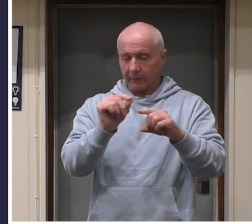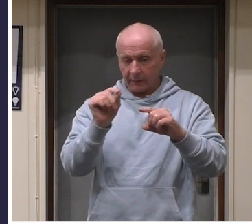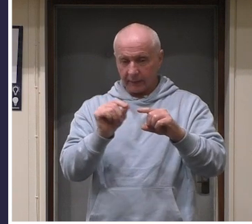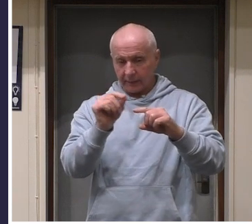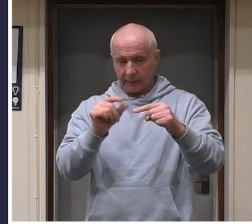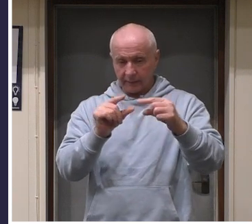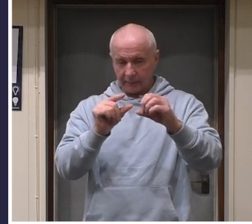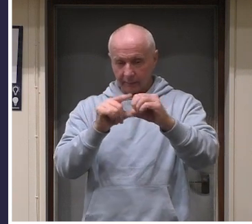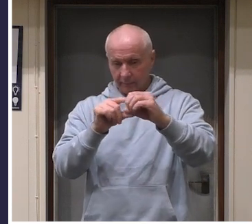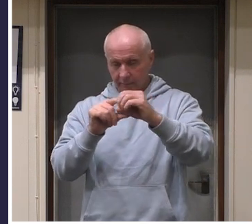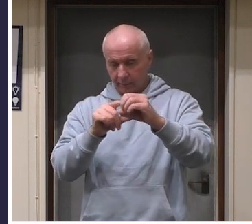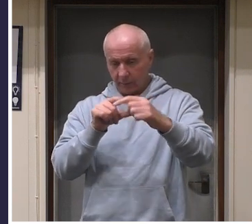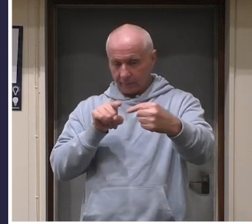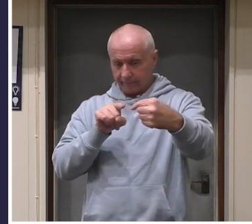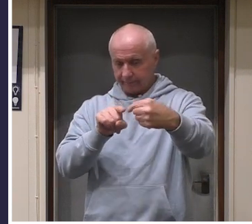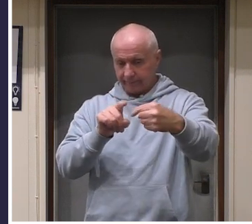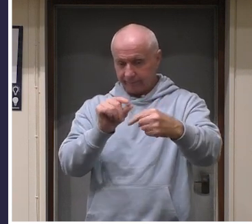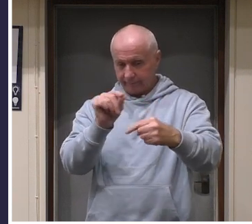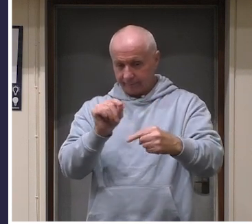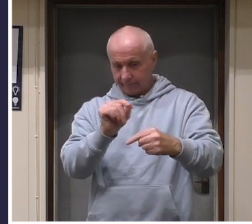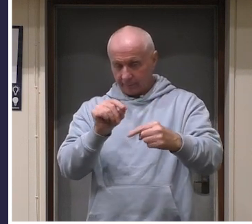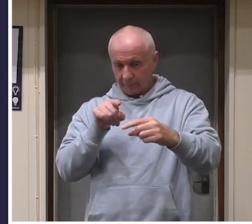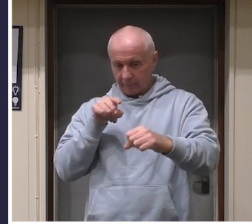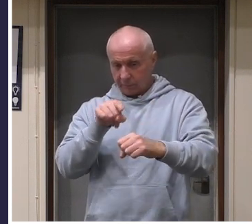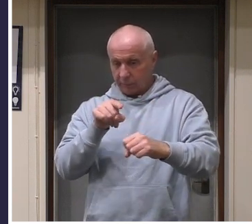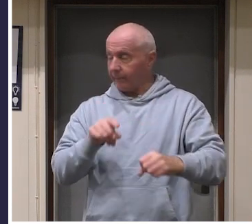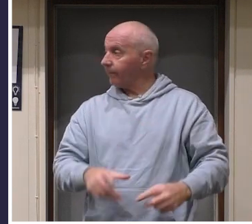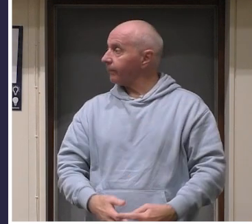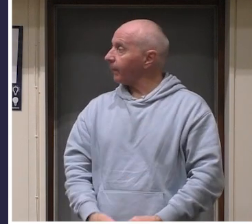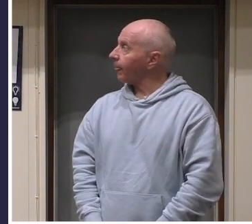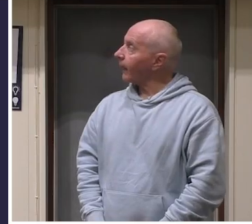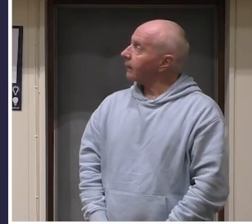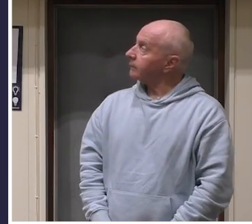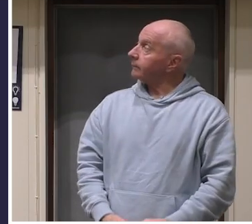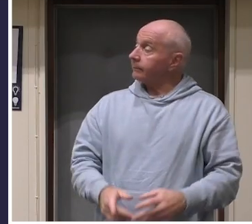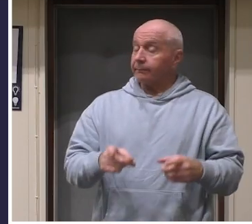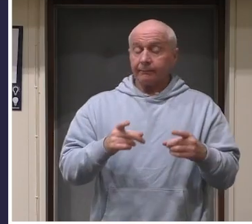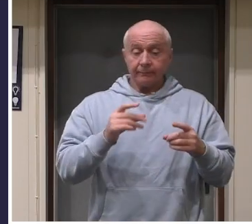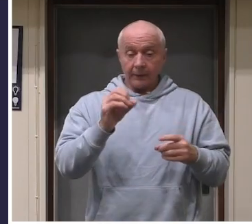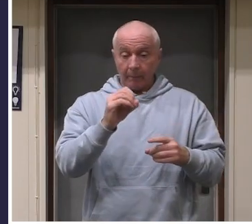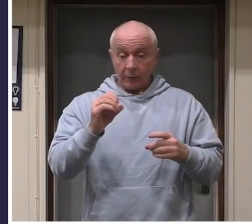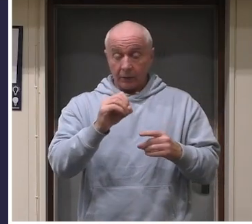but optical. So the optical tweezer traps the particle. So if you remember, it has this